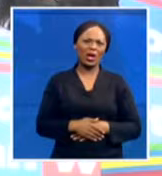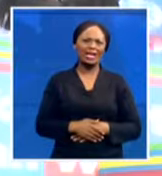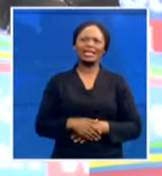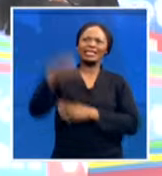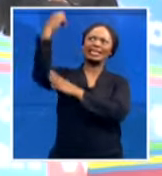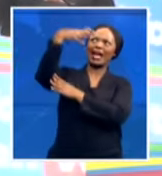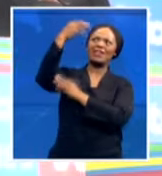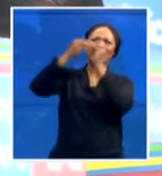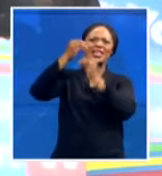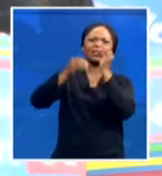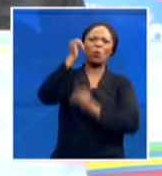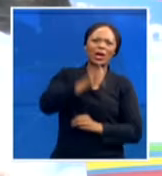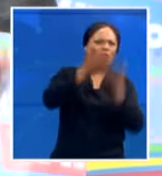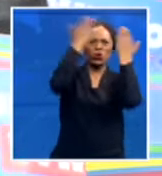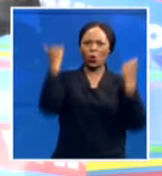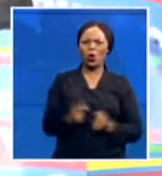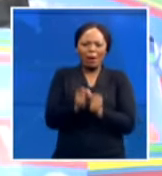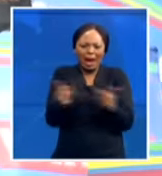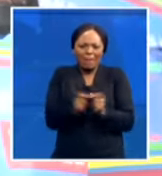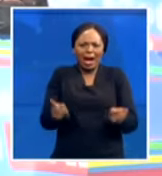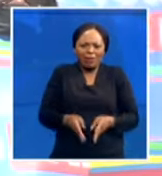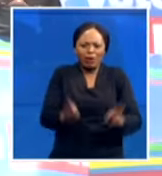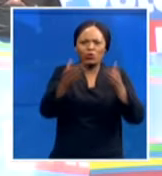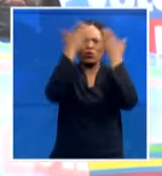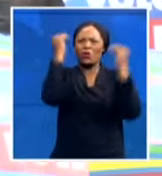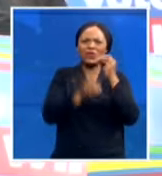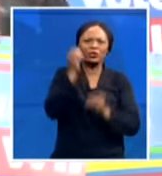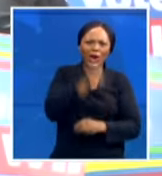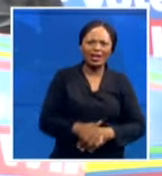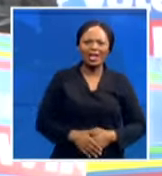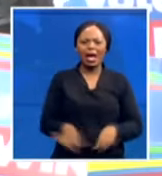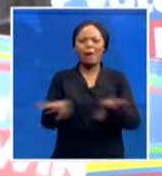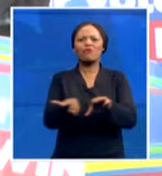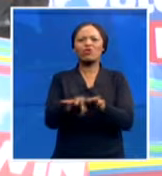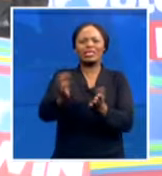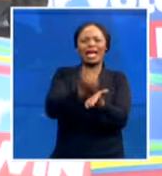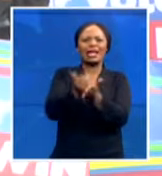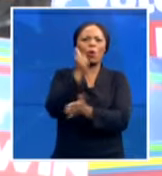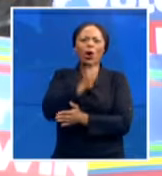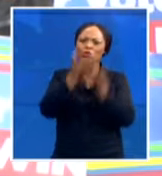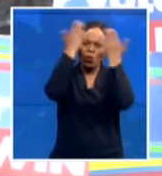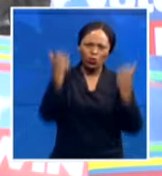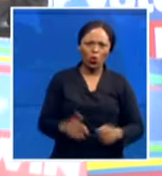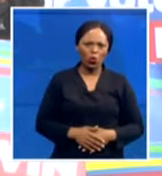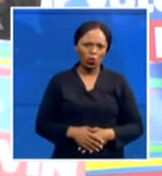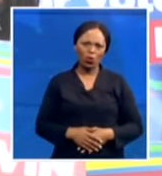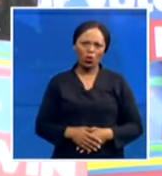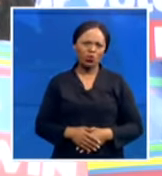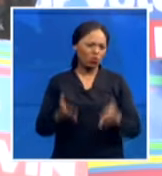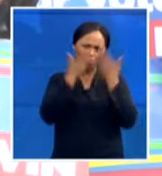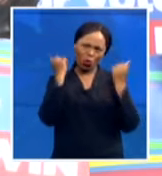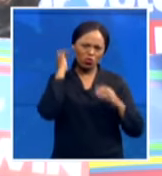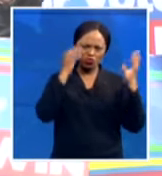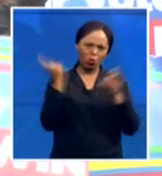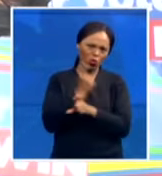be fixed, when the bins will be collected, if you're lucky enough to in fact have a bin. You don't know where you are